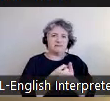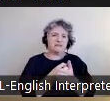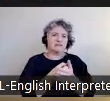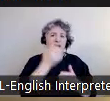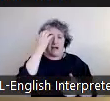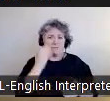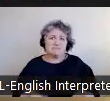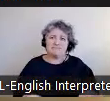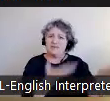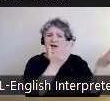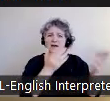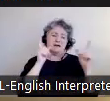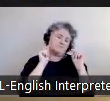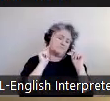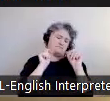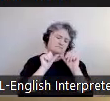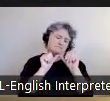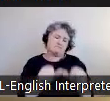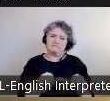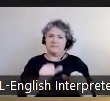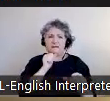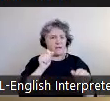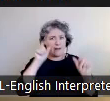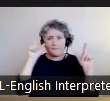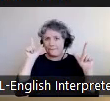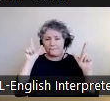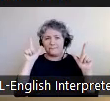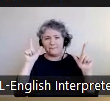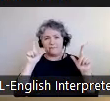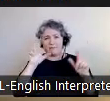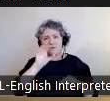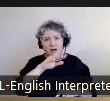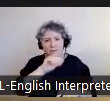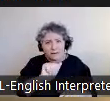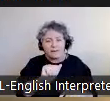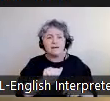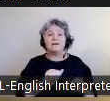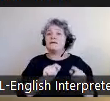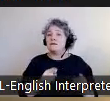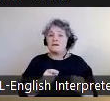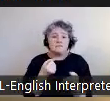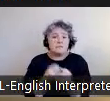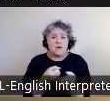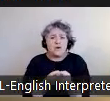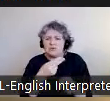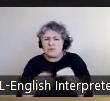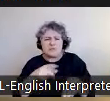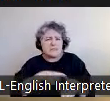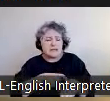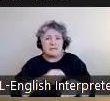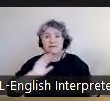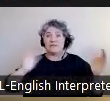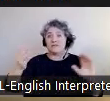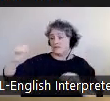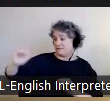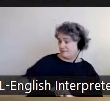be assisting that person for a short period of time, versus if you have somebody who maybe has a diagnosis at a young age and